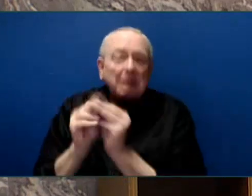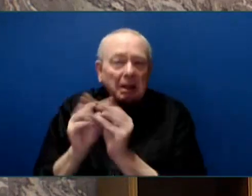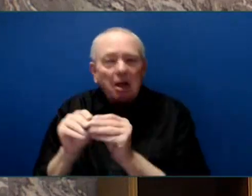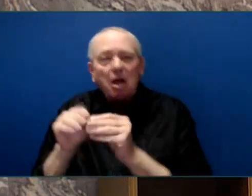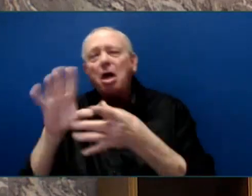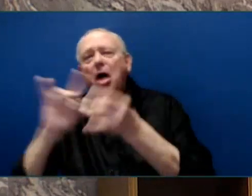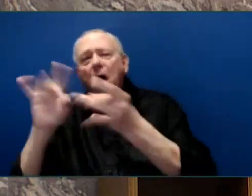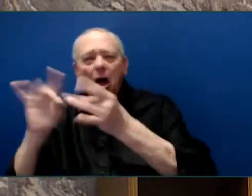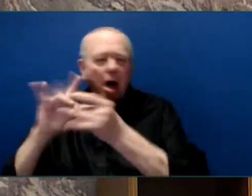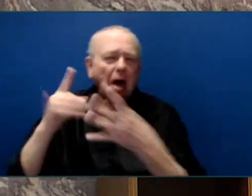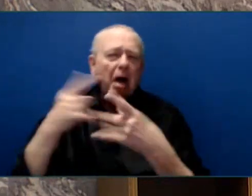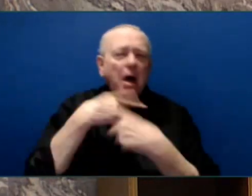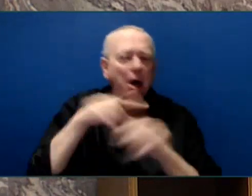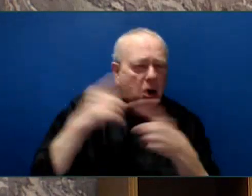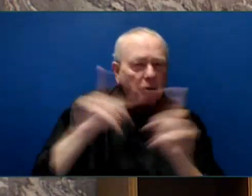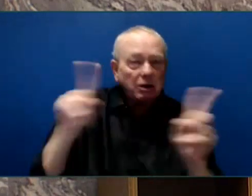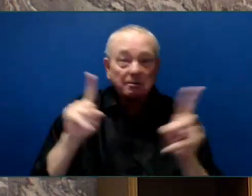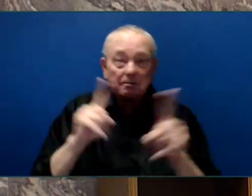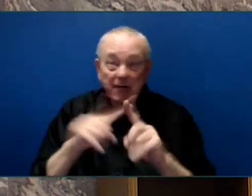solve it.